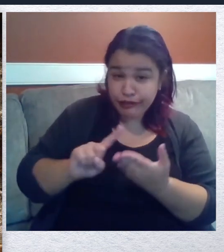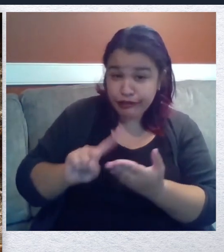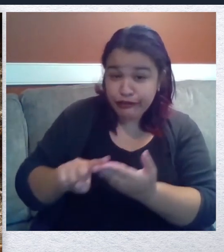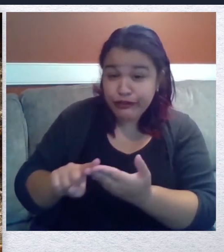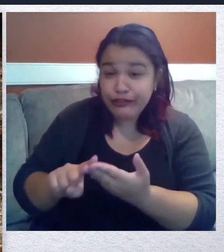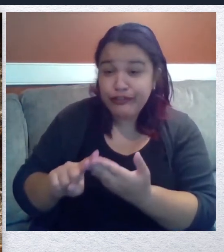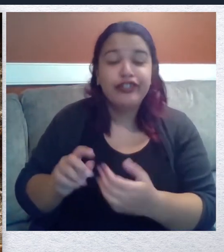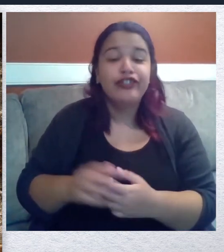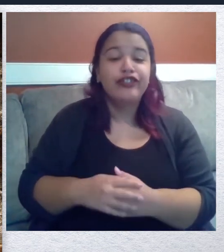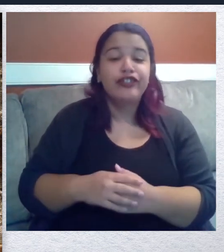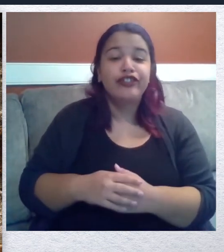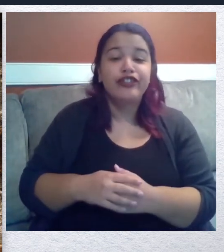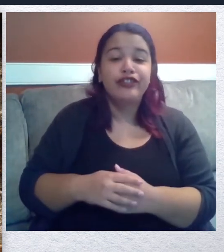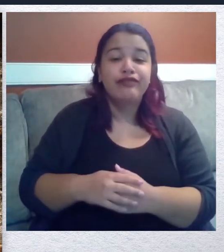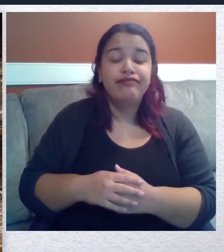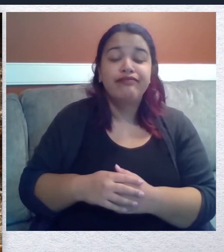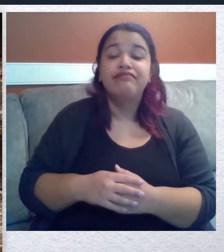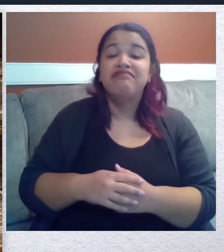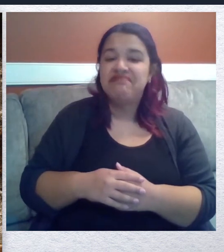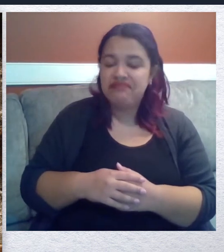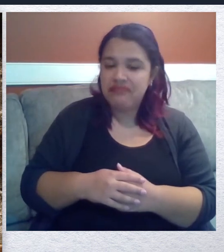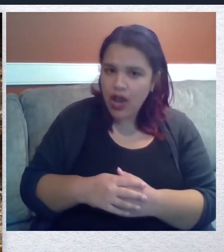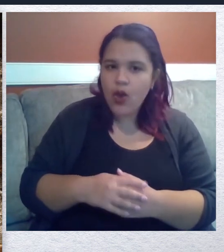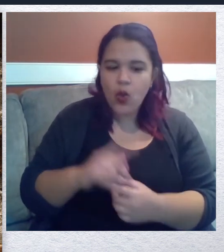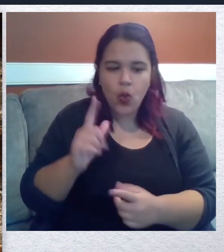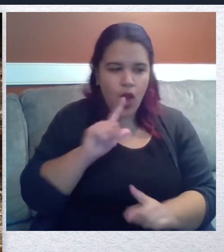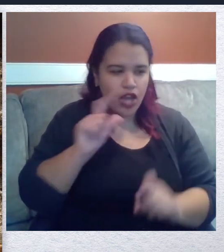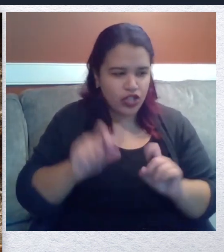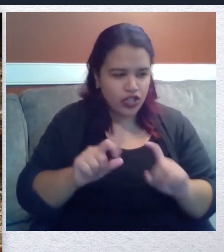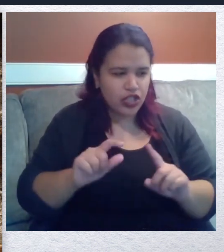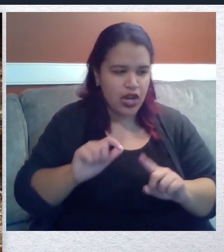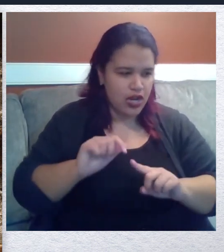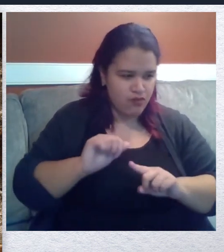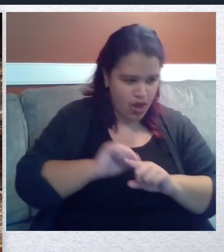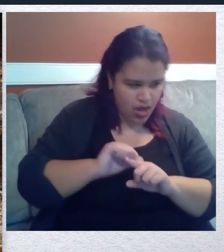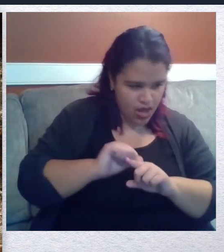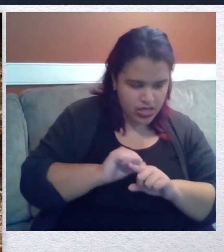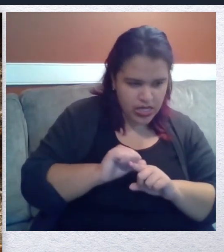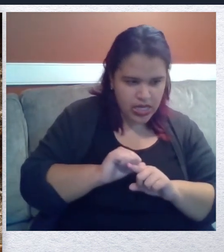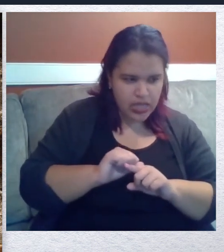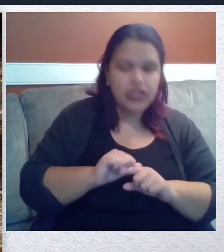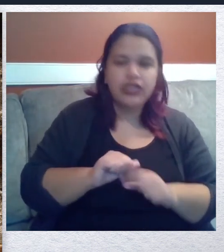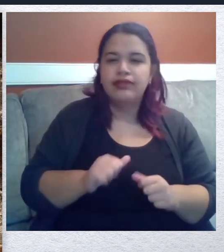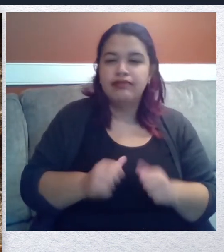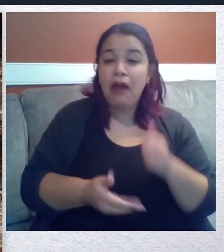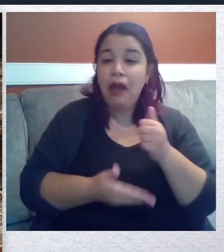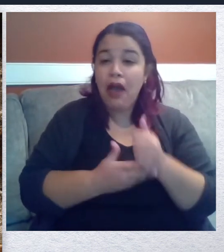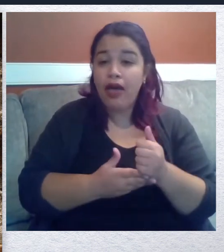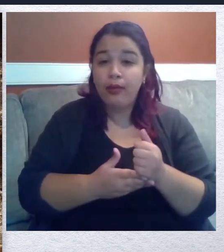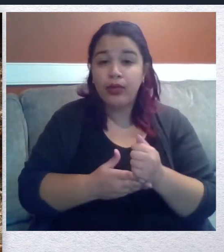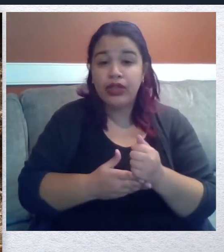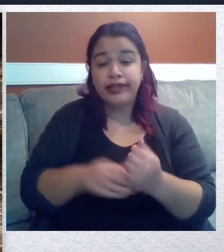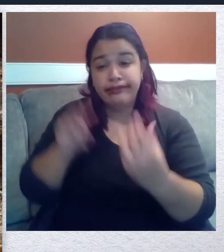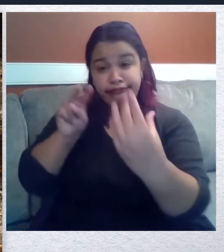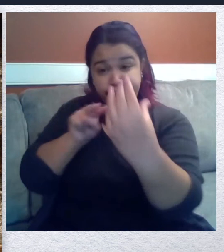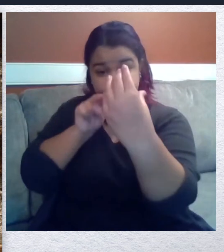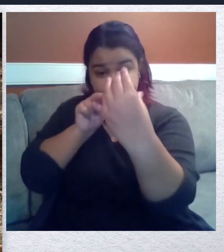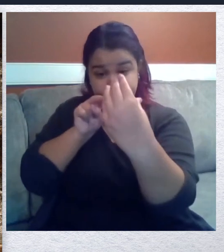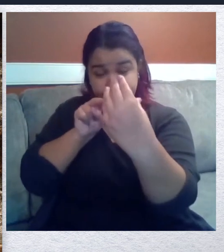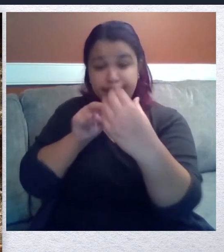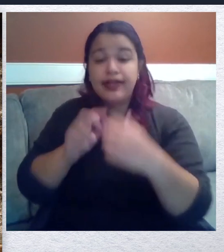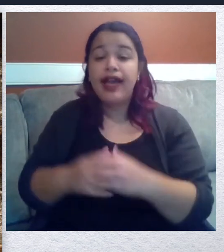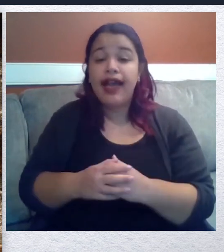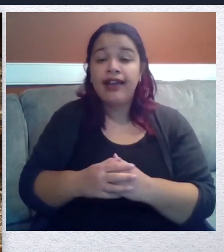questions, helping them with making virtual eye contact, conducting virtual mock